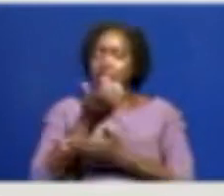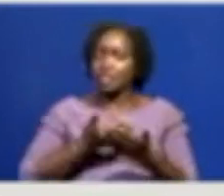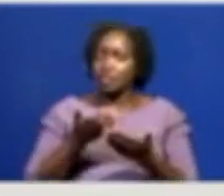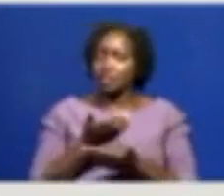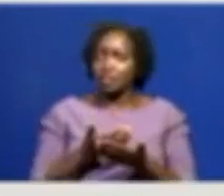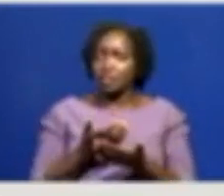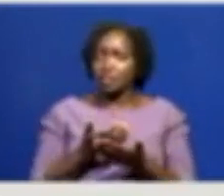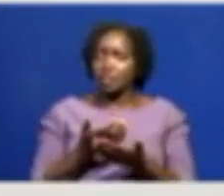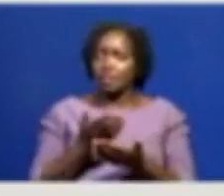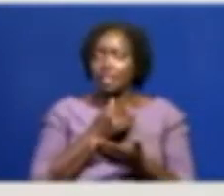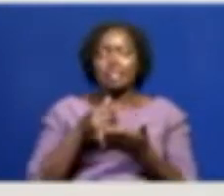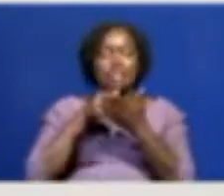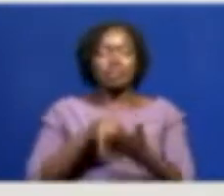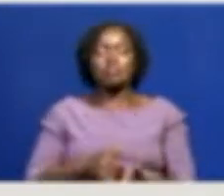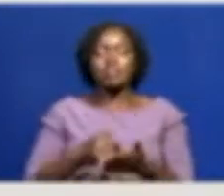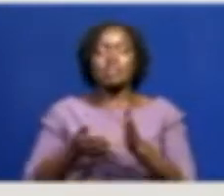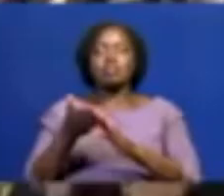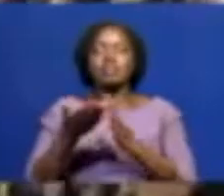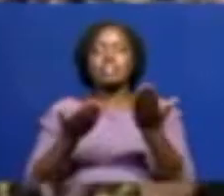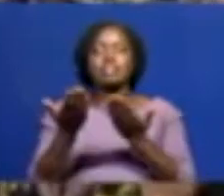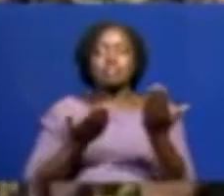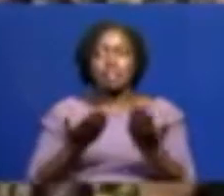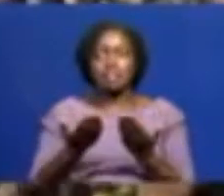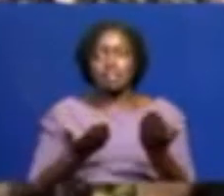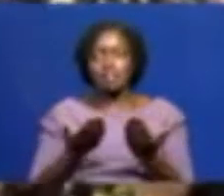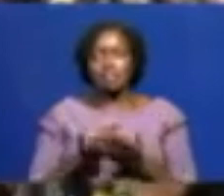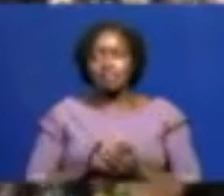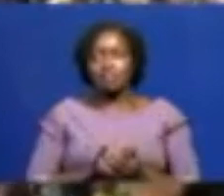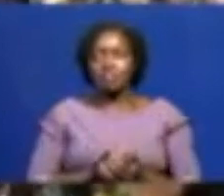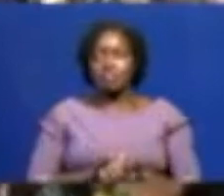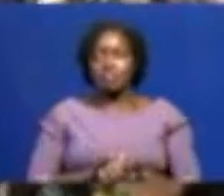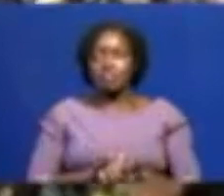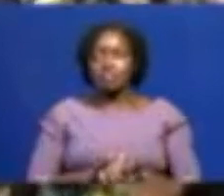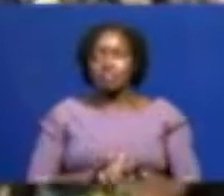economy and paralyzing emergency services.